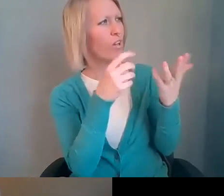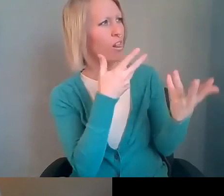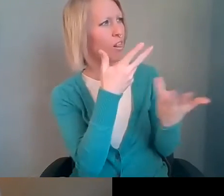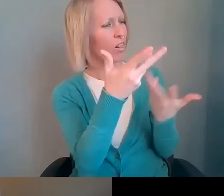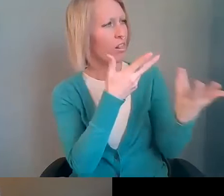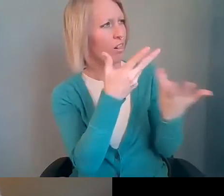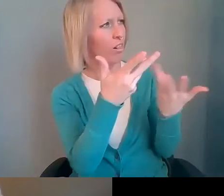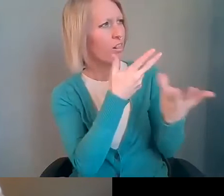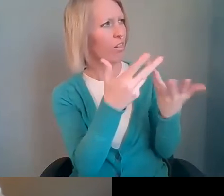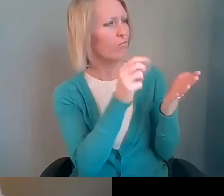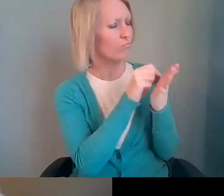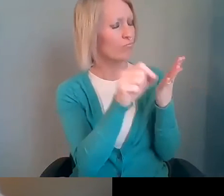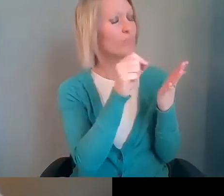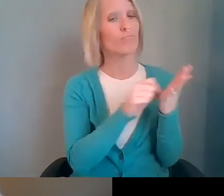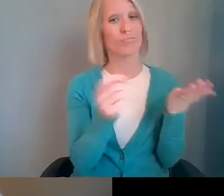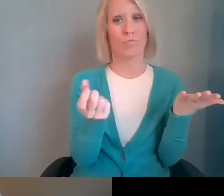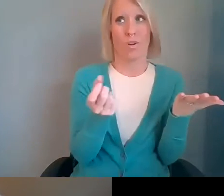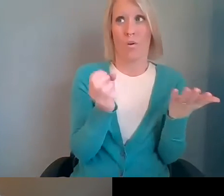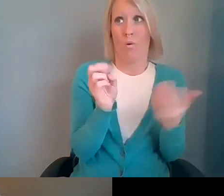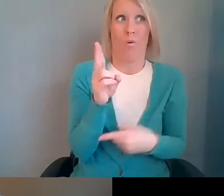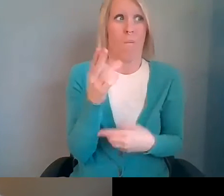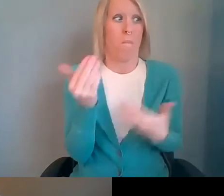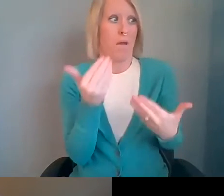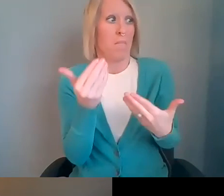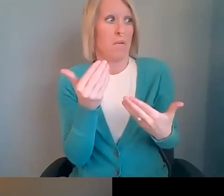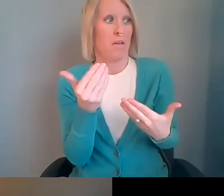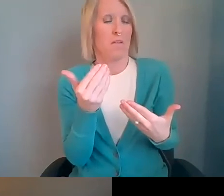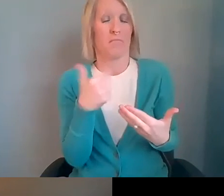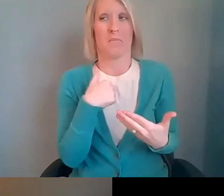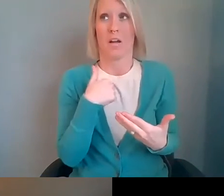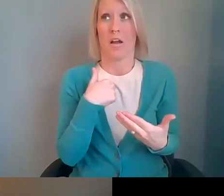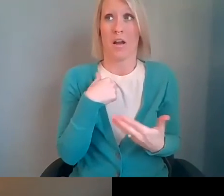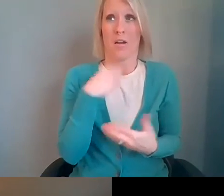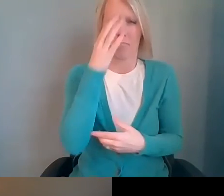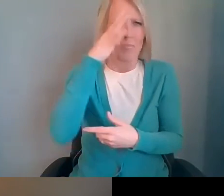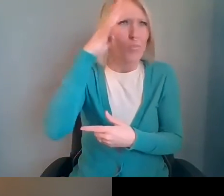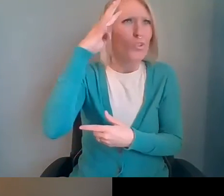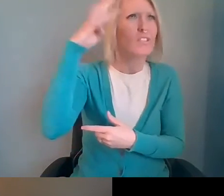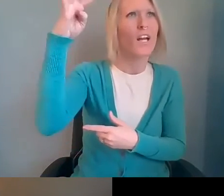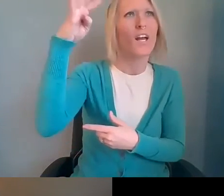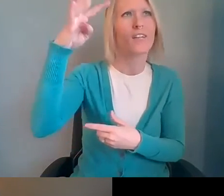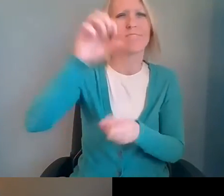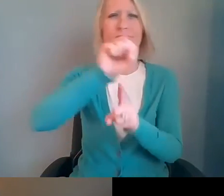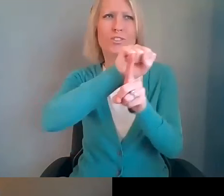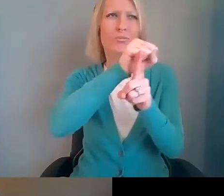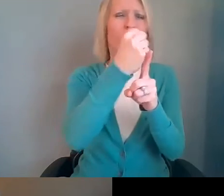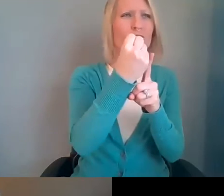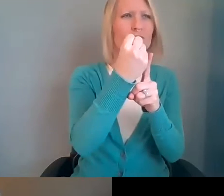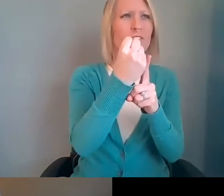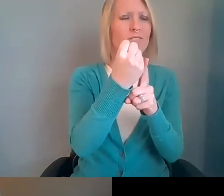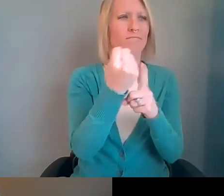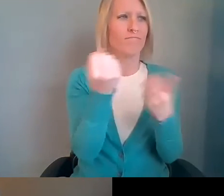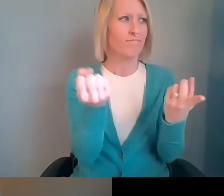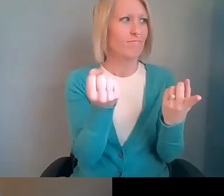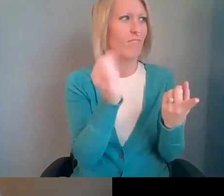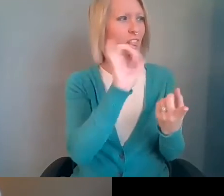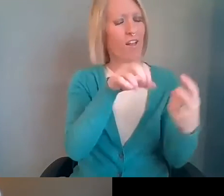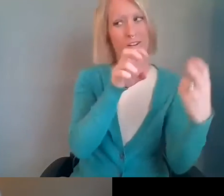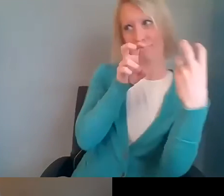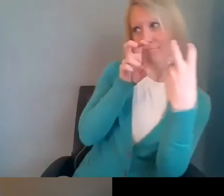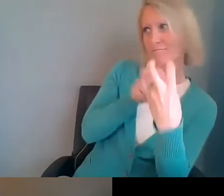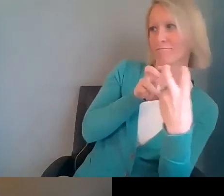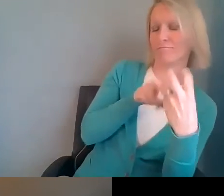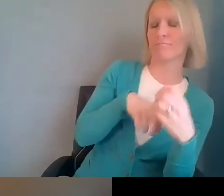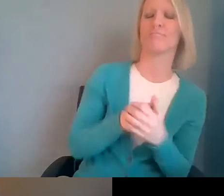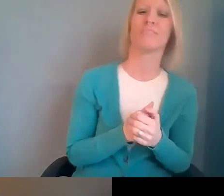maybe make my own scenario even about what's going on. And I've even had people comment to me about my